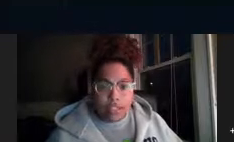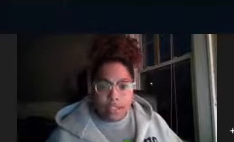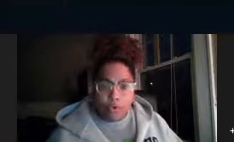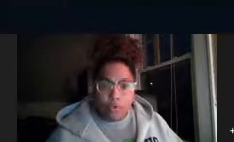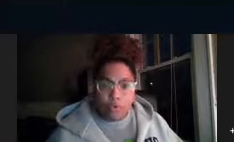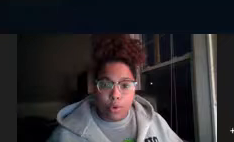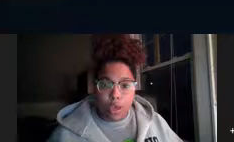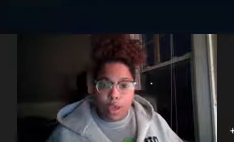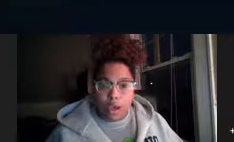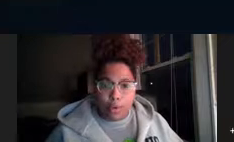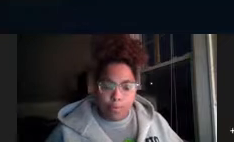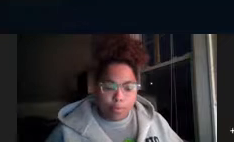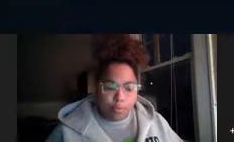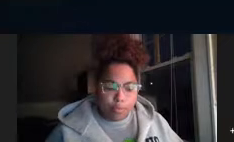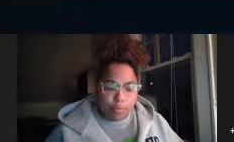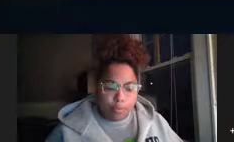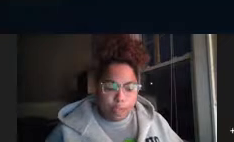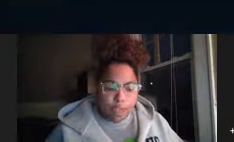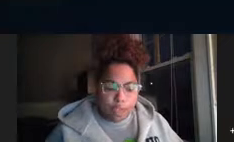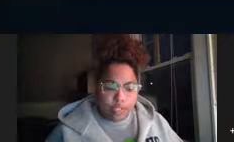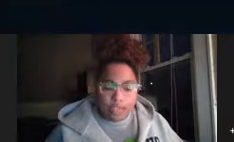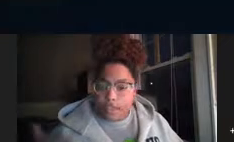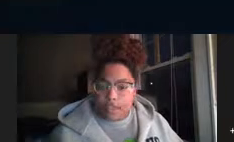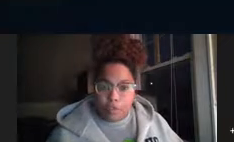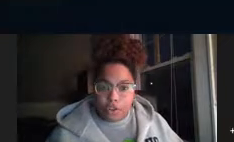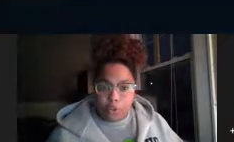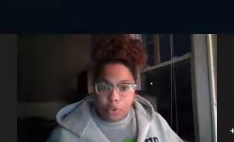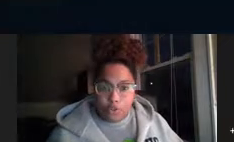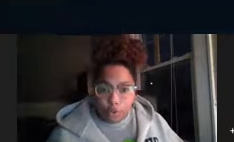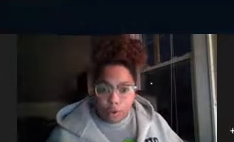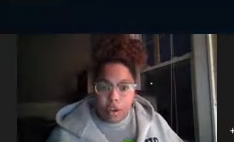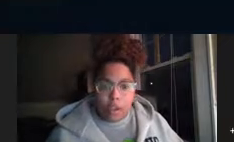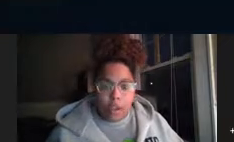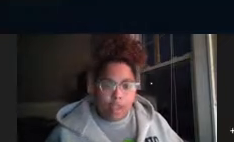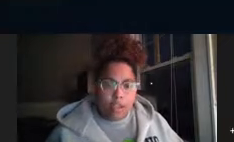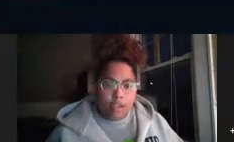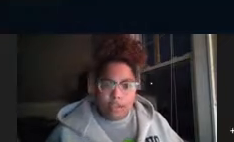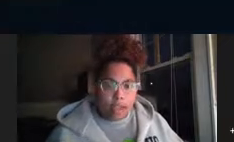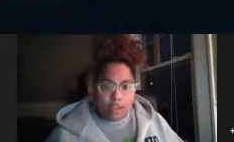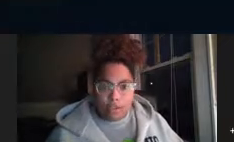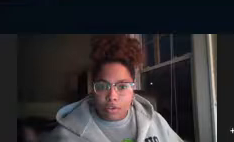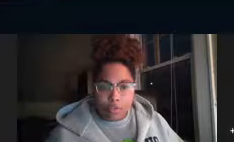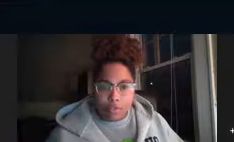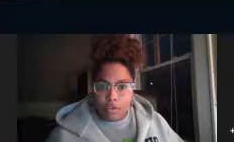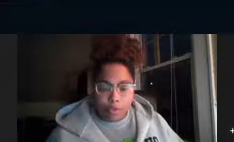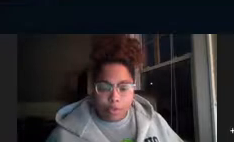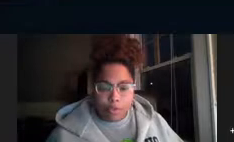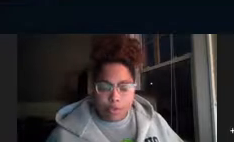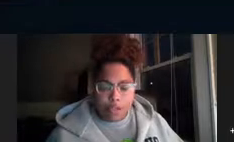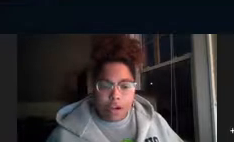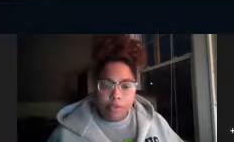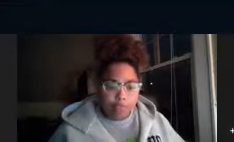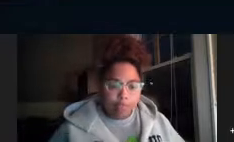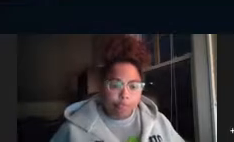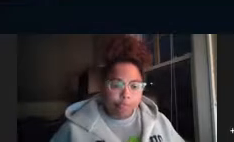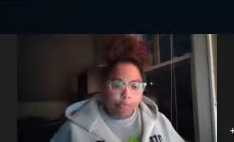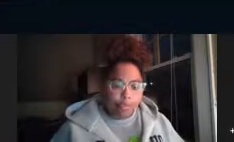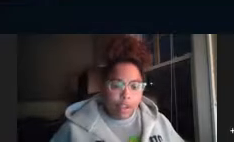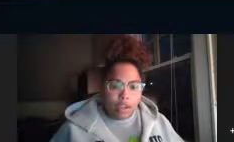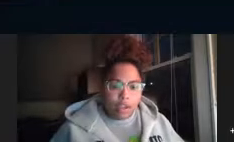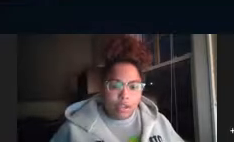records in case it's someone who has had this type of issue before, and they can, you know, see what those notes